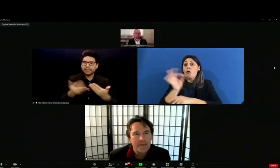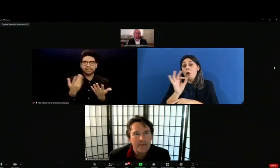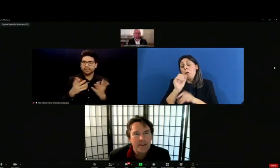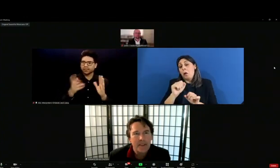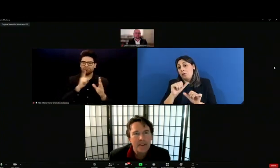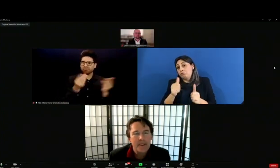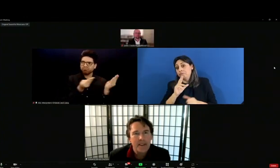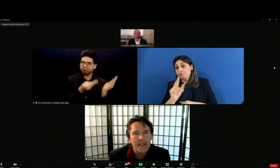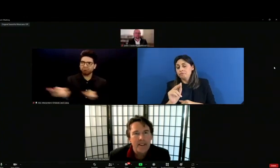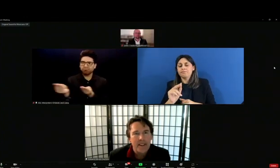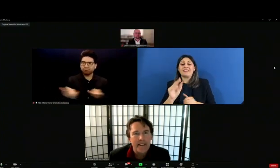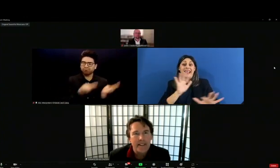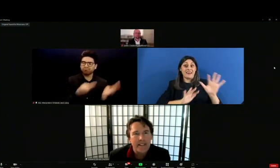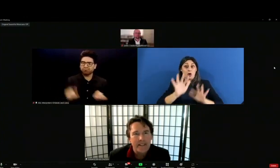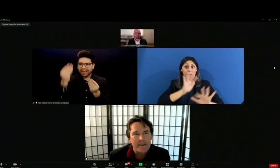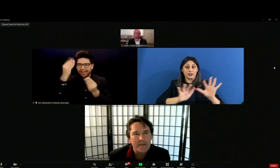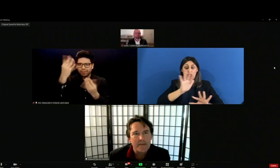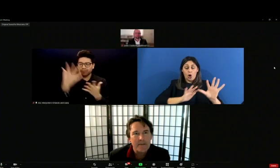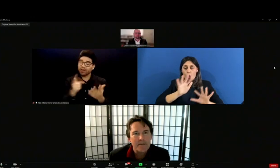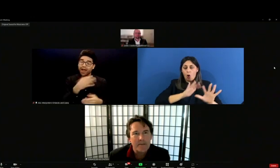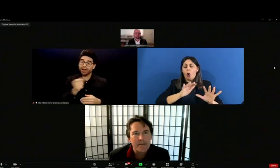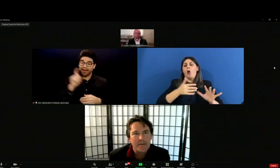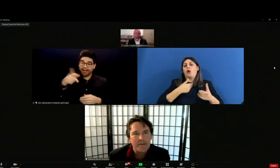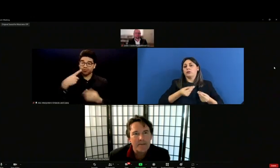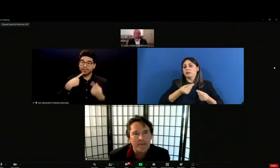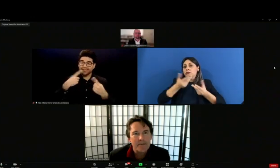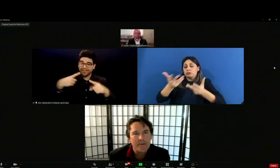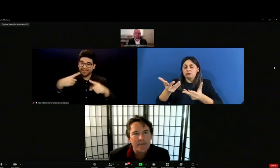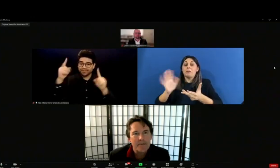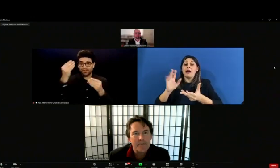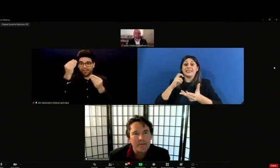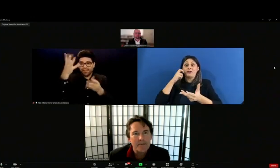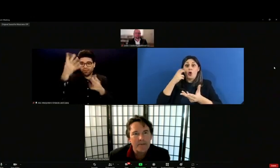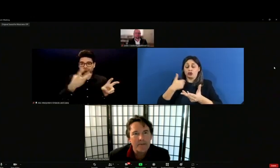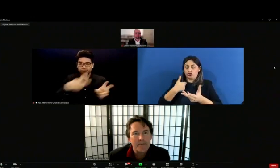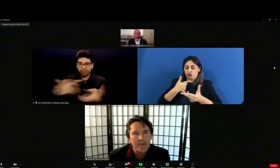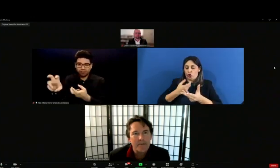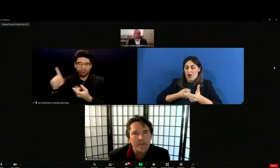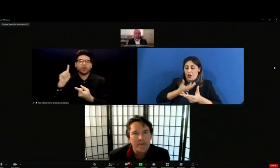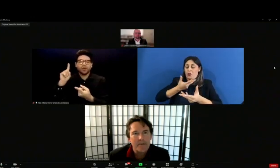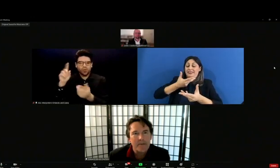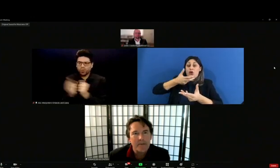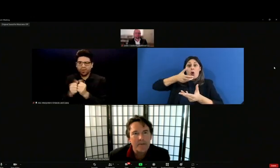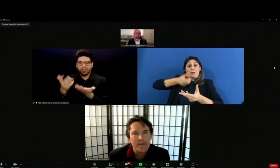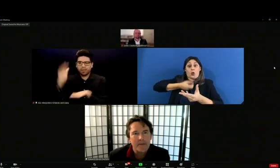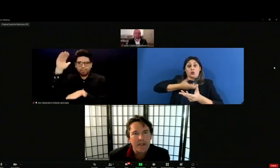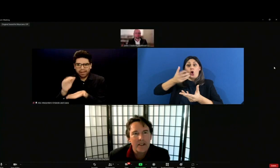or put in different words, successful information transmission with minimal effort for language production and